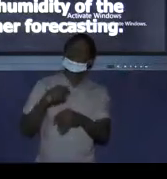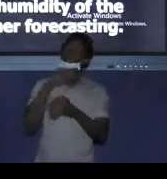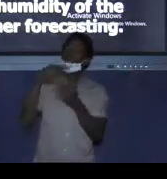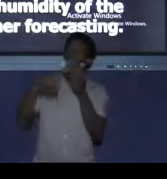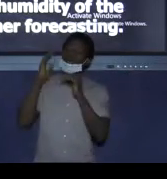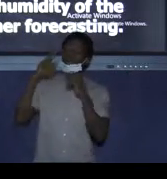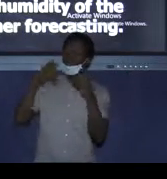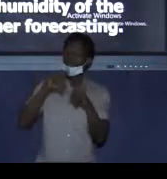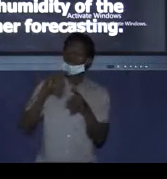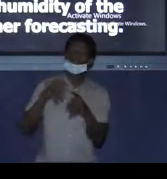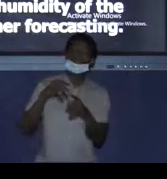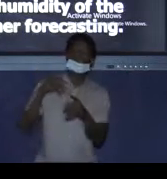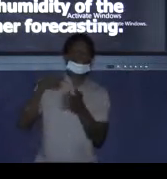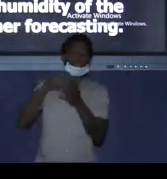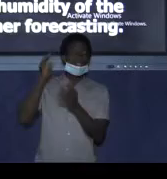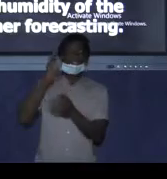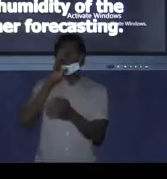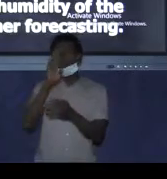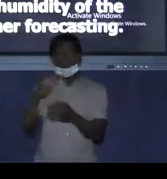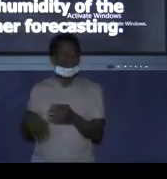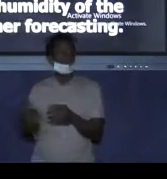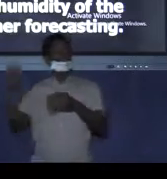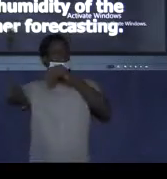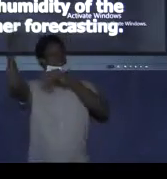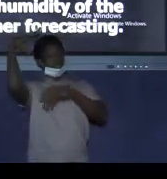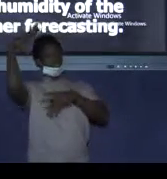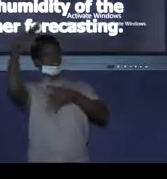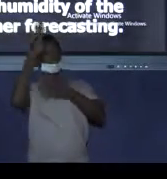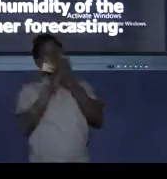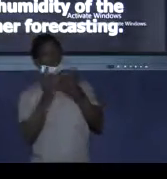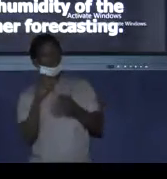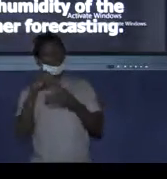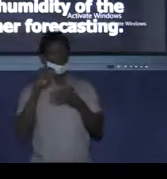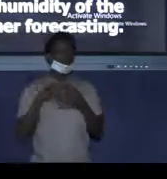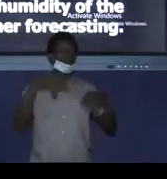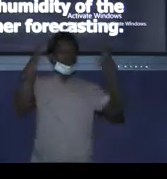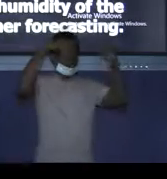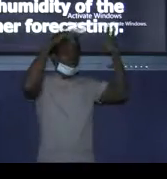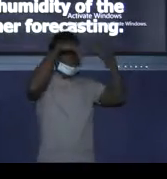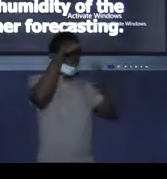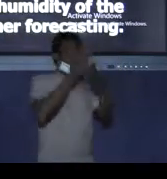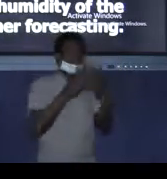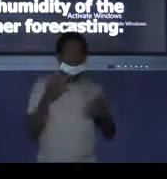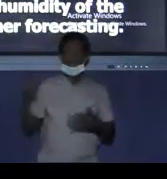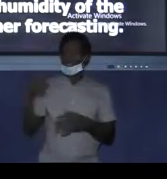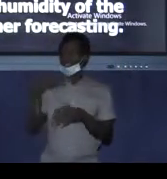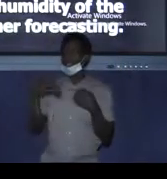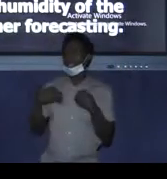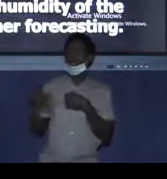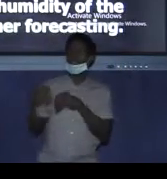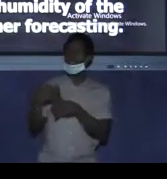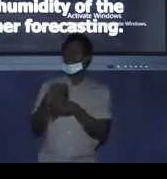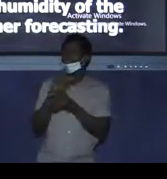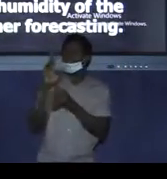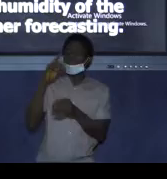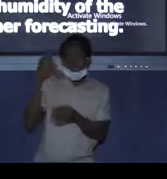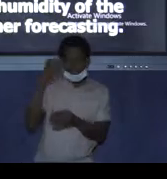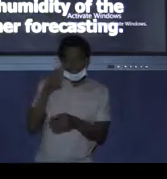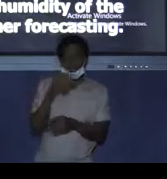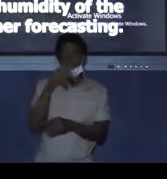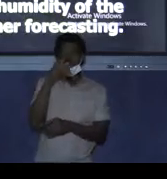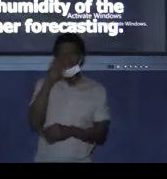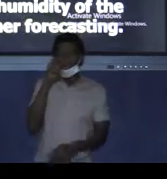whether it will be rainy somewhere, whether it will be sunny somewhere, they have made use of thermometer to get to know